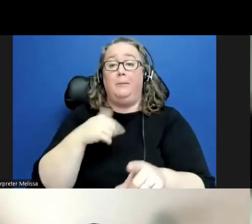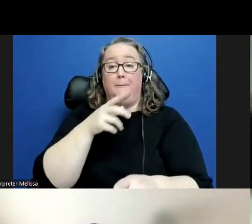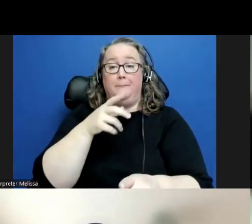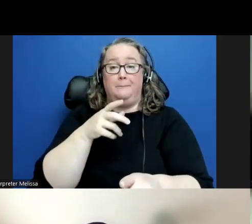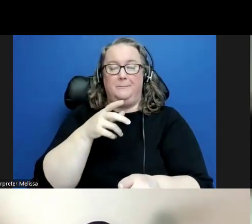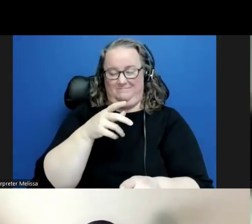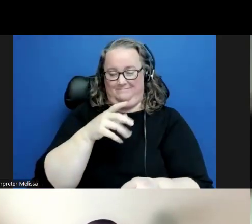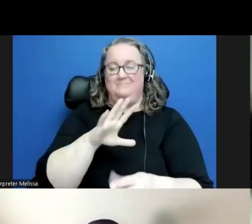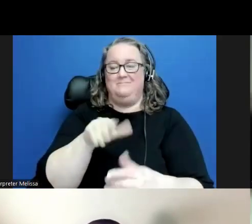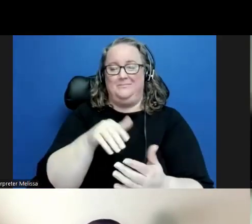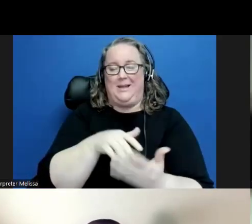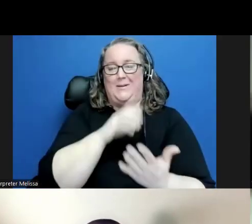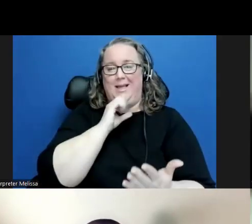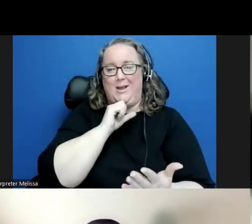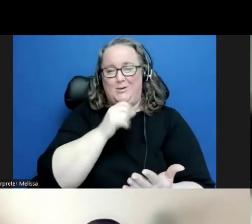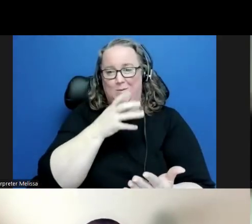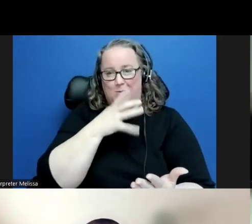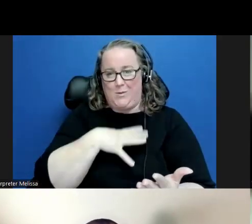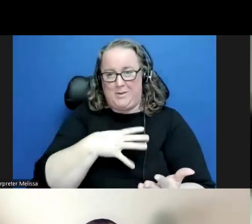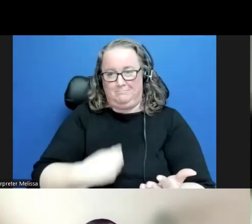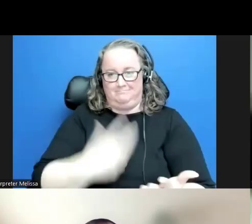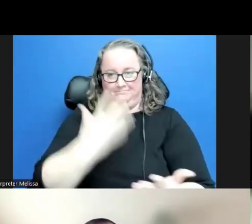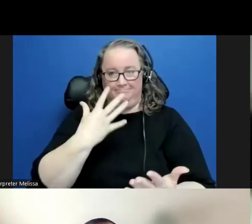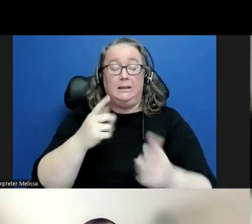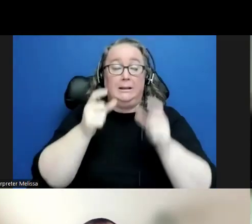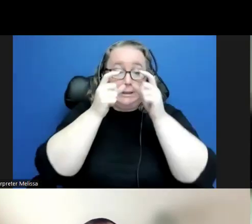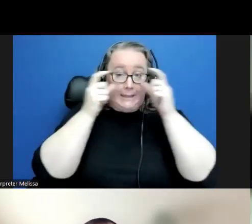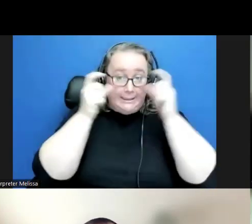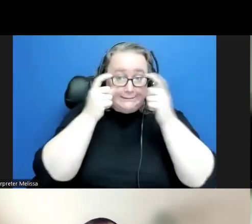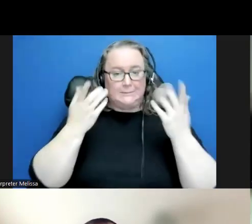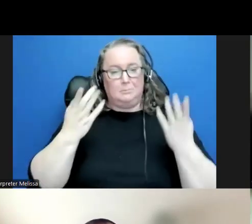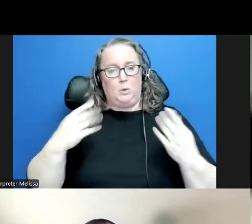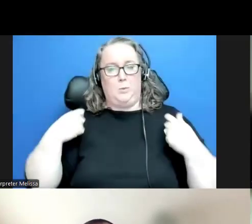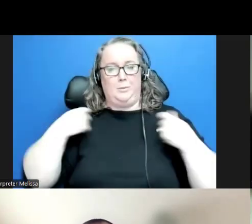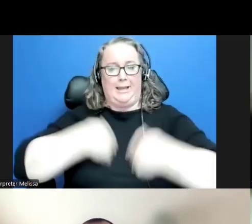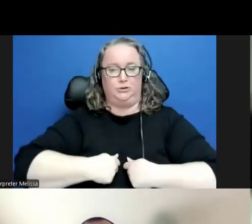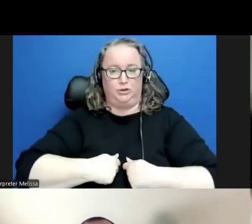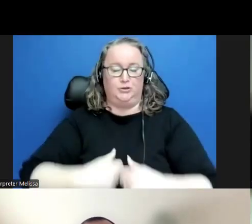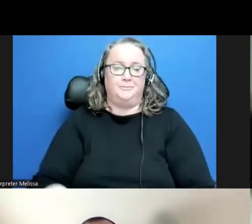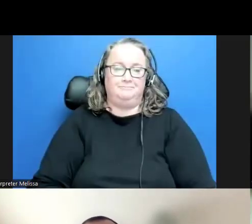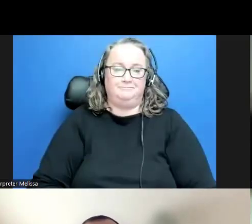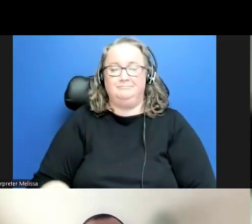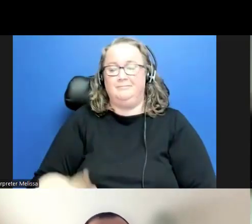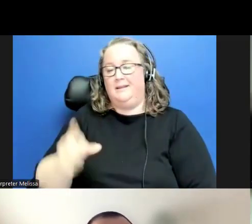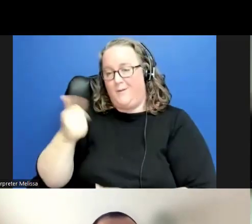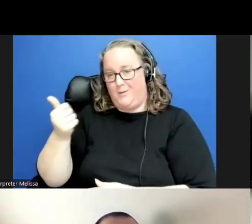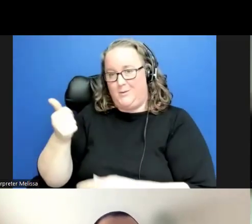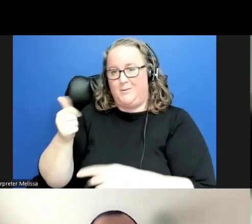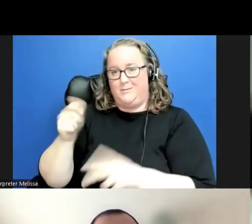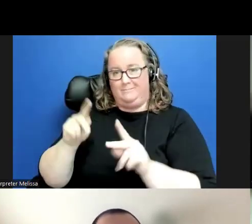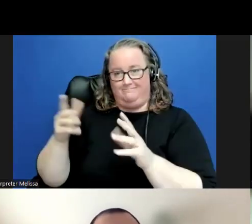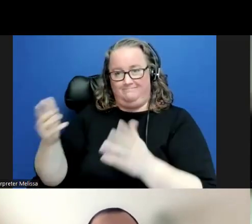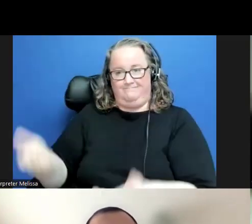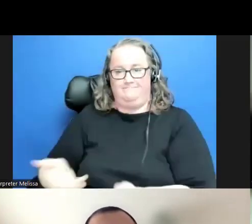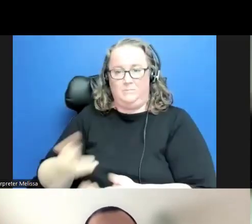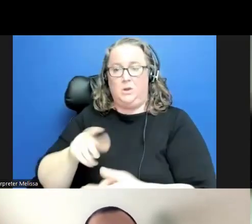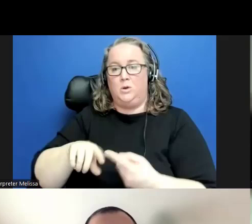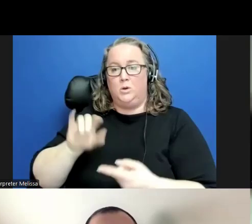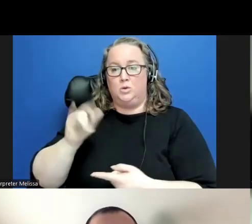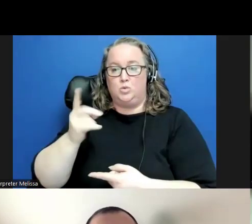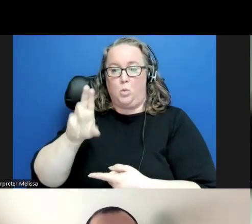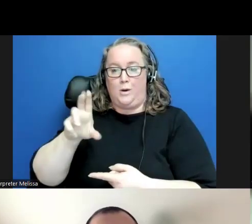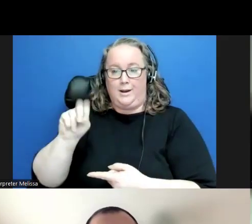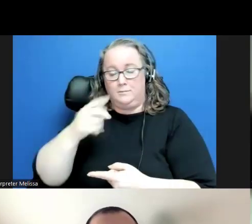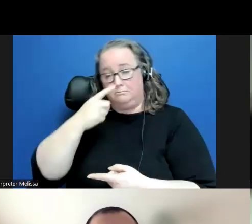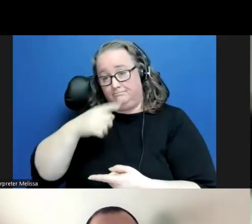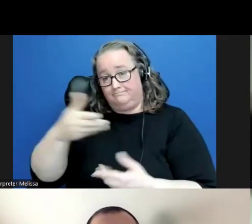with light brown hair, wearing glasses and a blue blazer. I'm joined by my colleagues, Jordan and Ariana. Jordan,